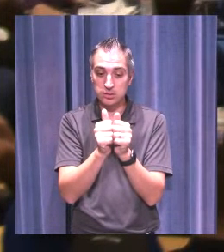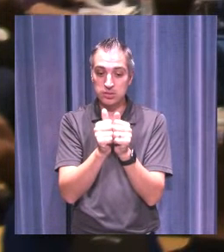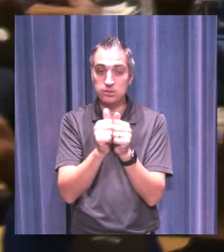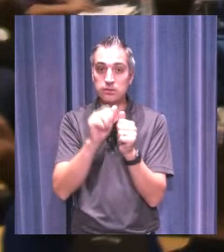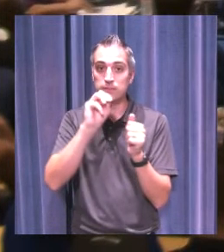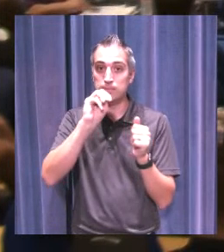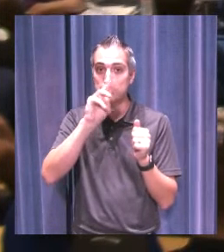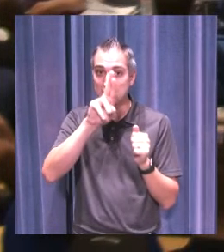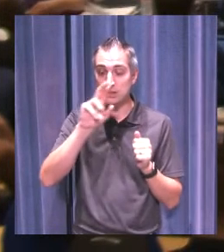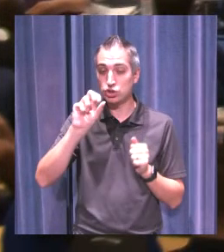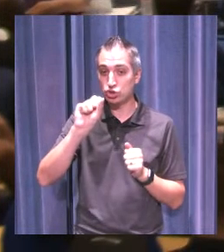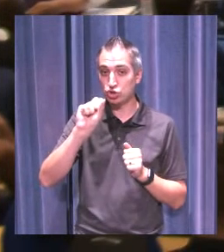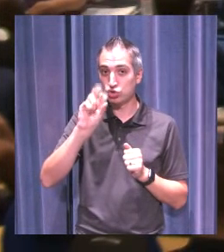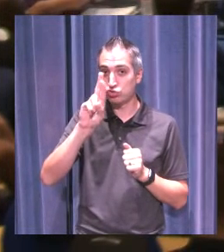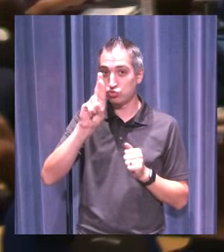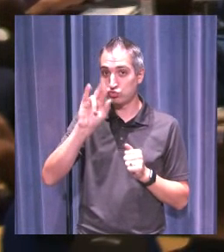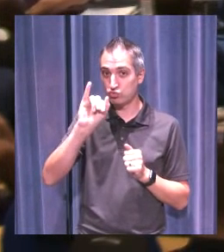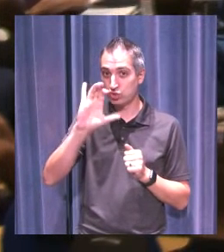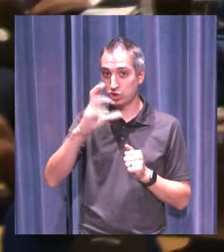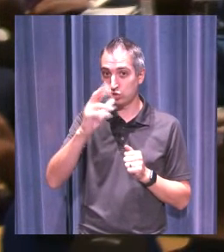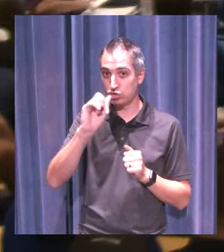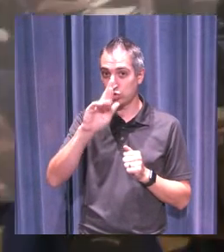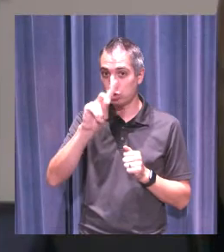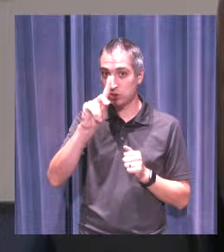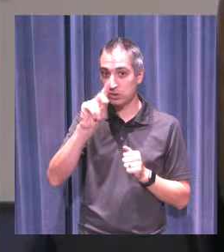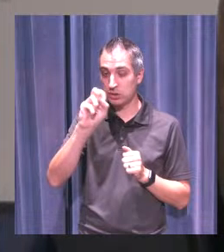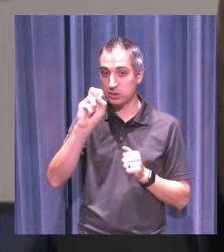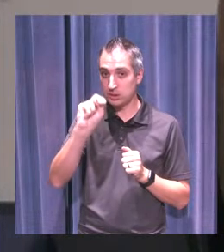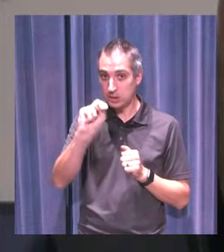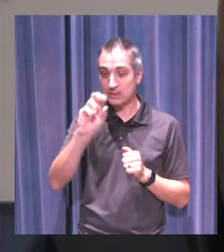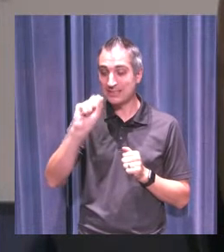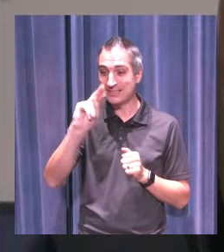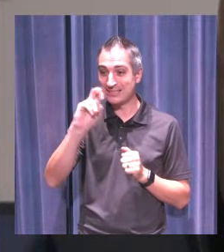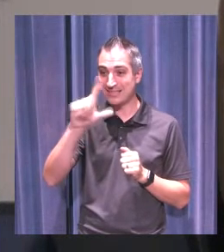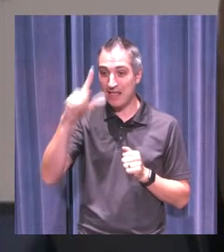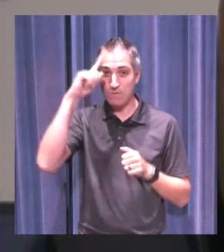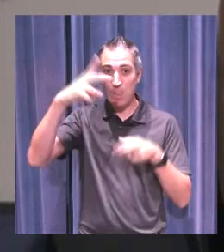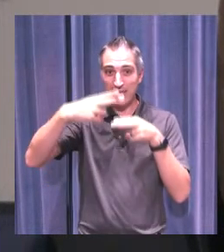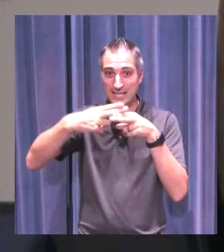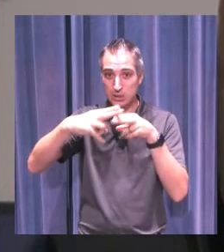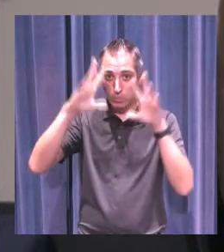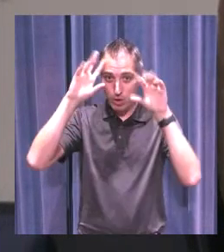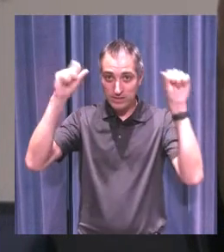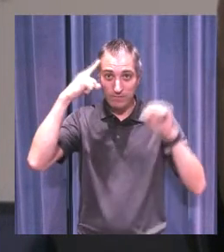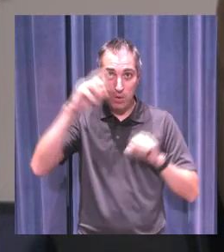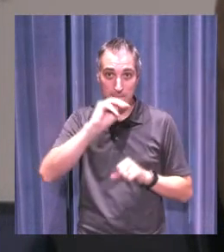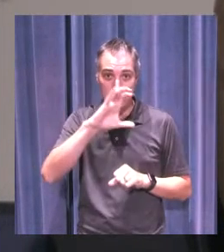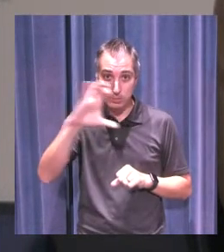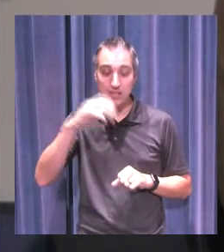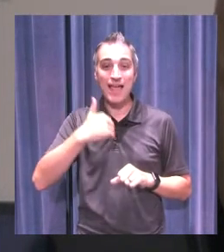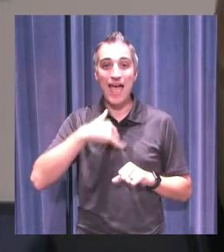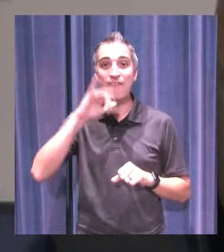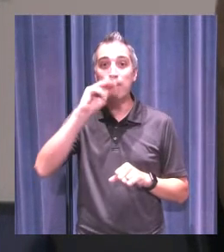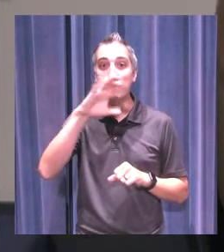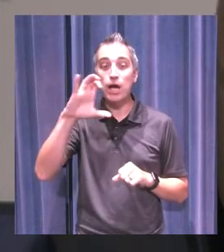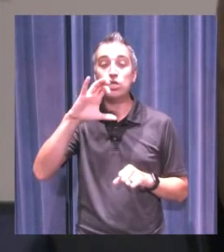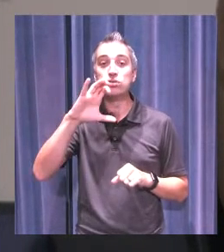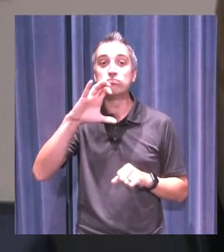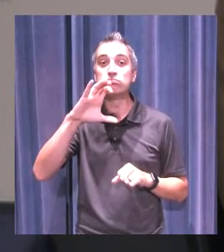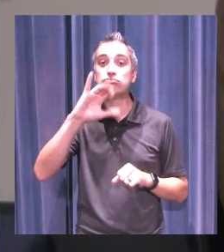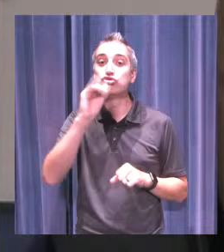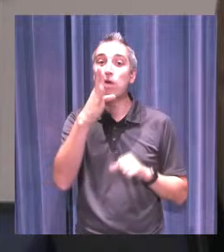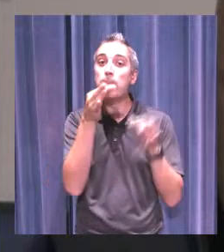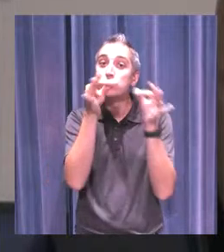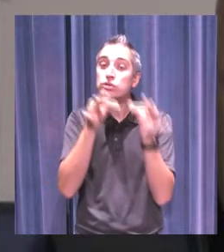Ms. Richardson Snell as the interim president for Mott Community College. There's a Mott Community College job description which outlines the